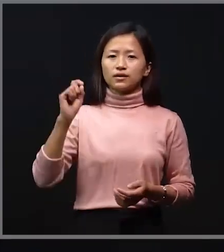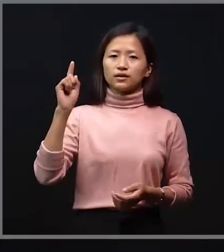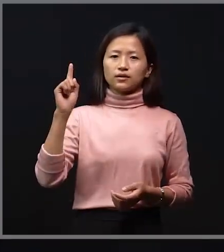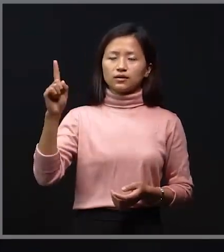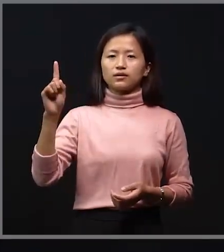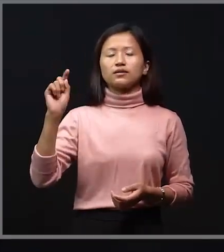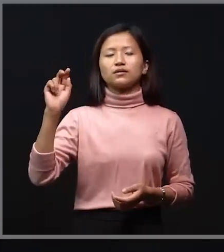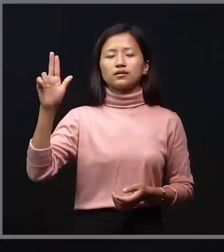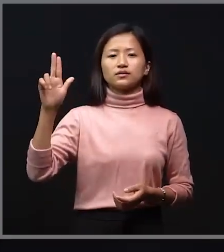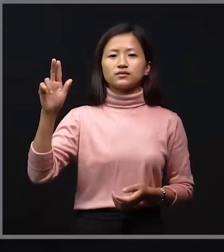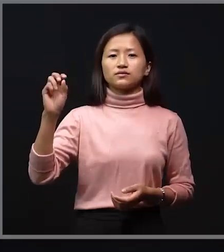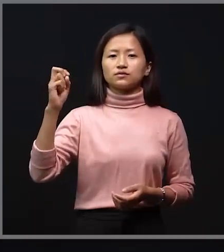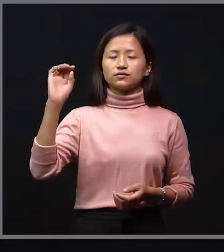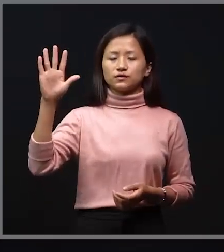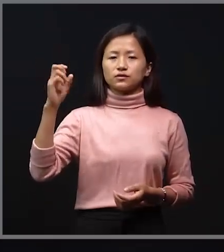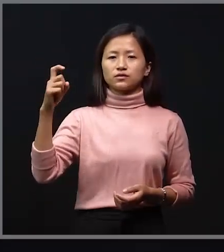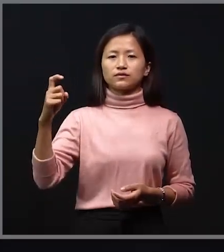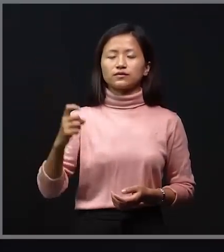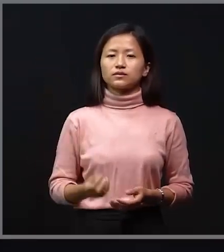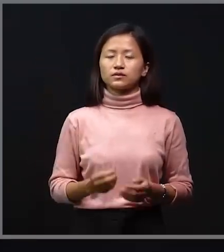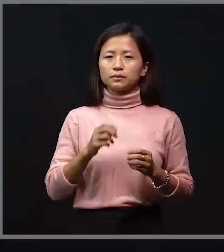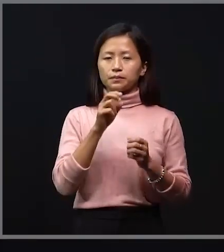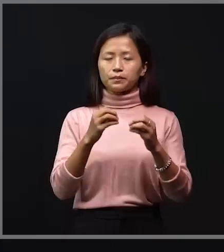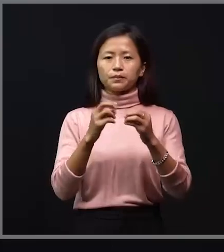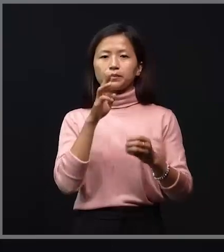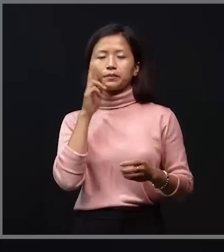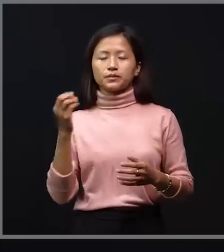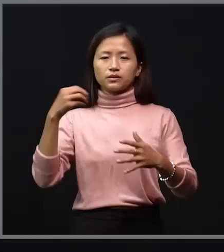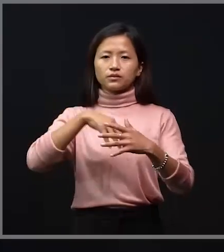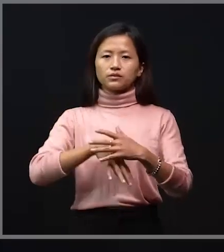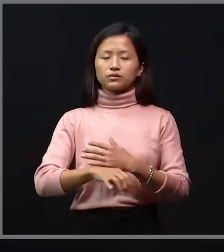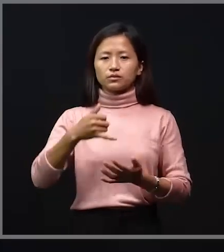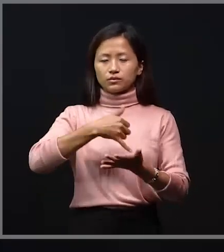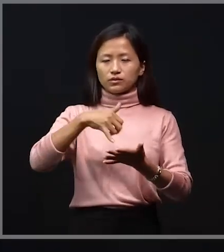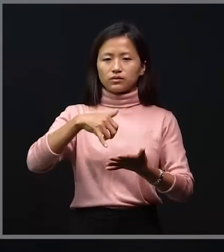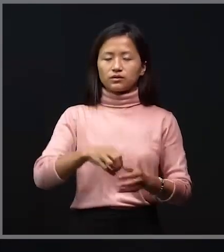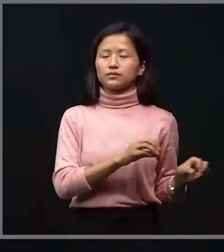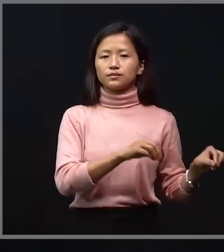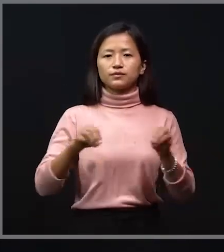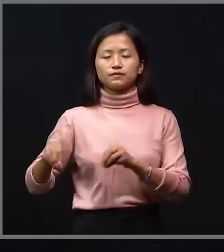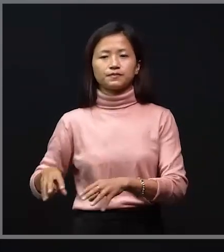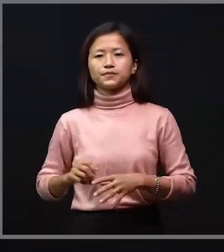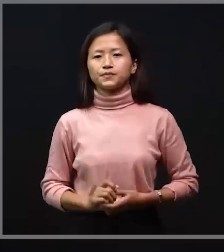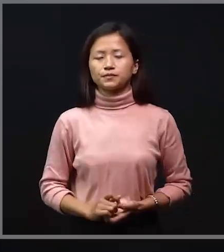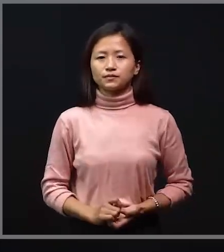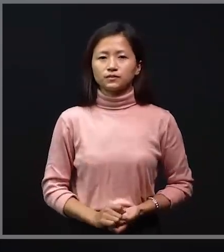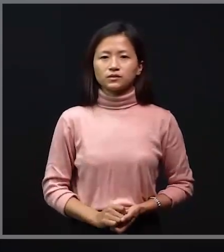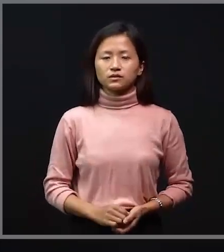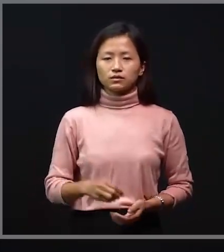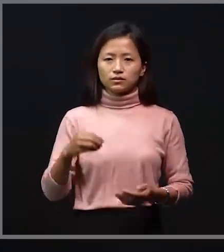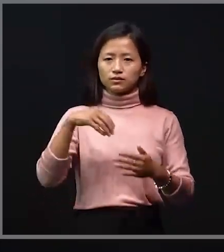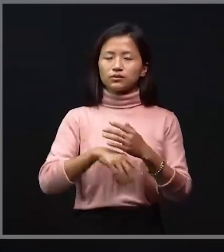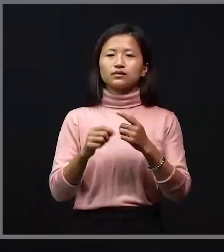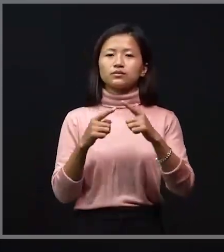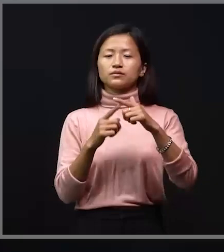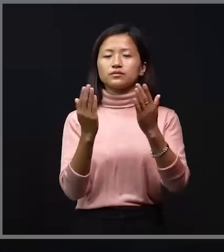how the Britishers, they were able to put an end to the Quit India movement. Okay, so in your textbook,